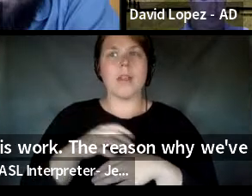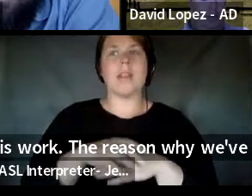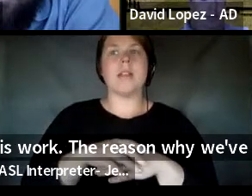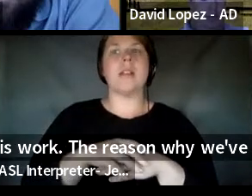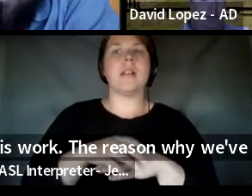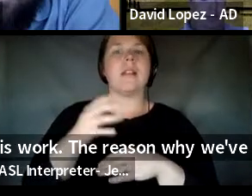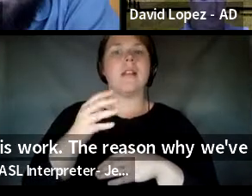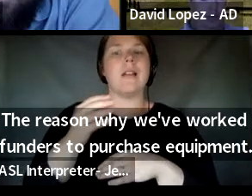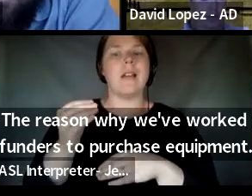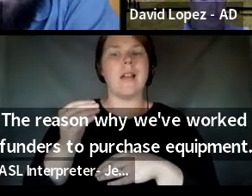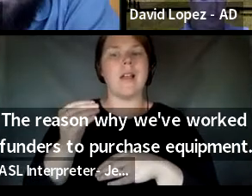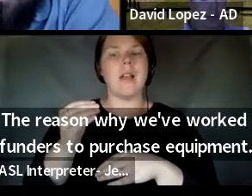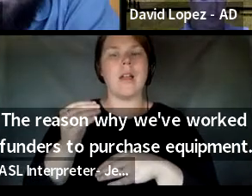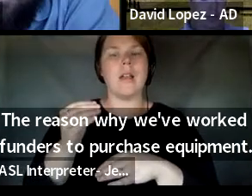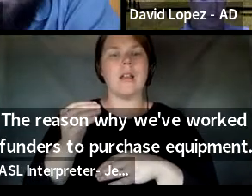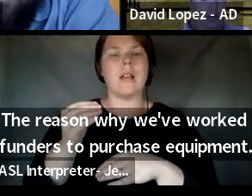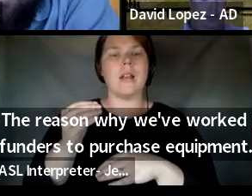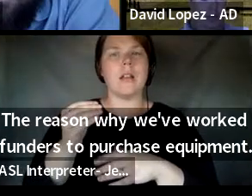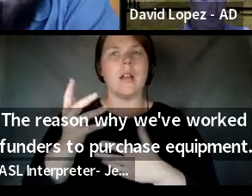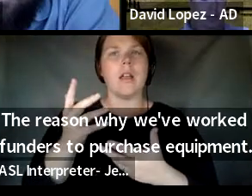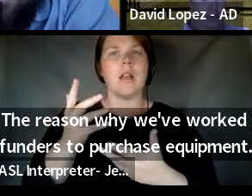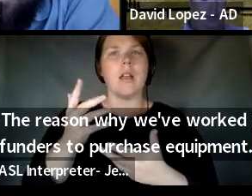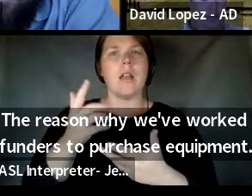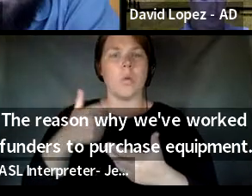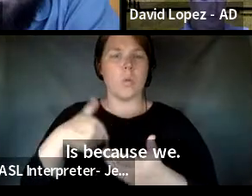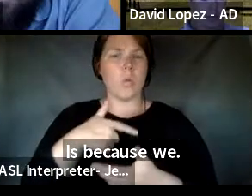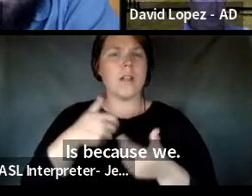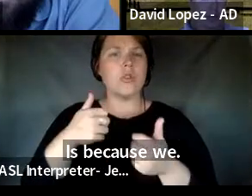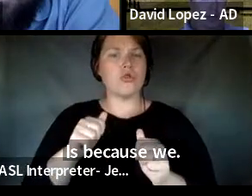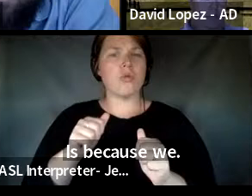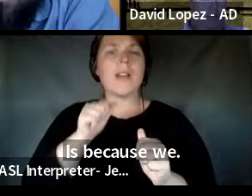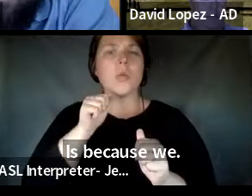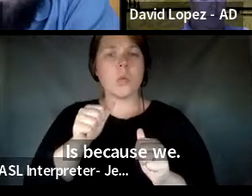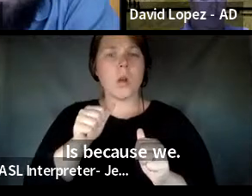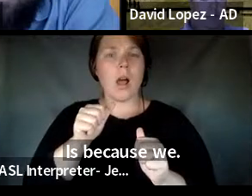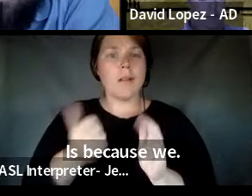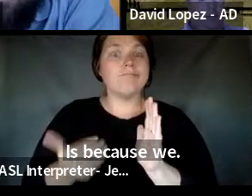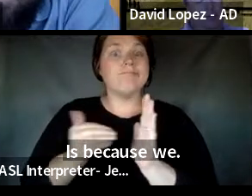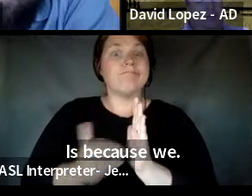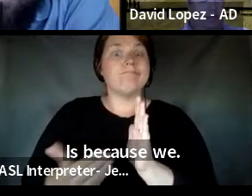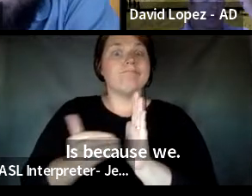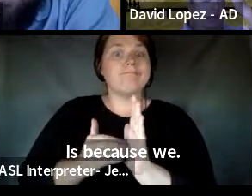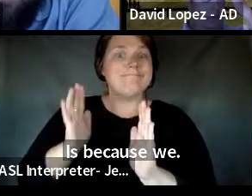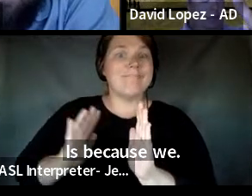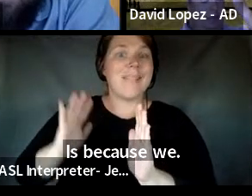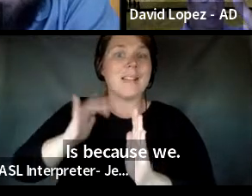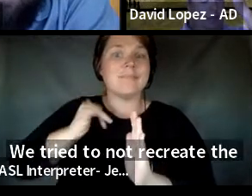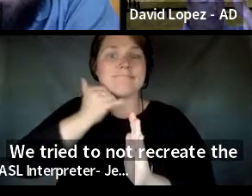because we tried to not recreate the past or make